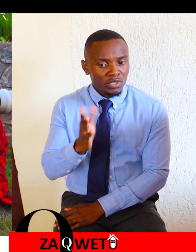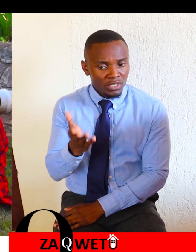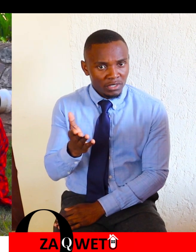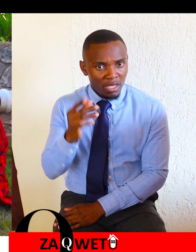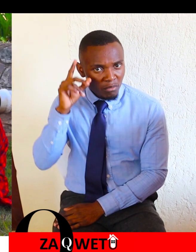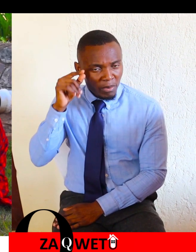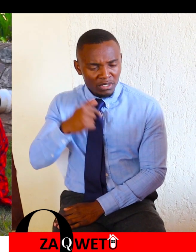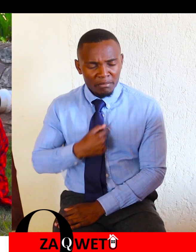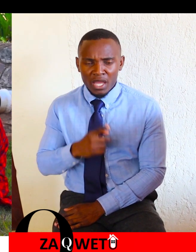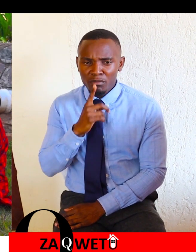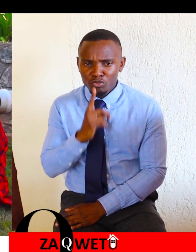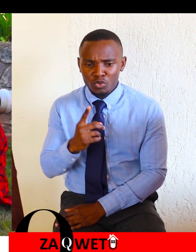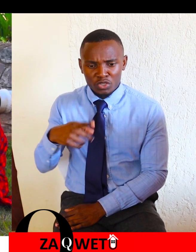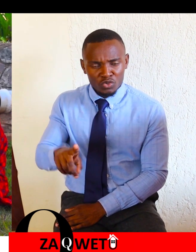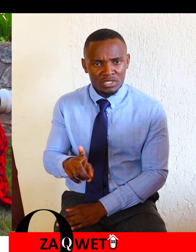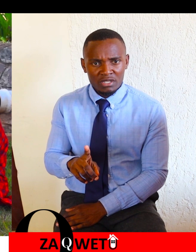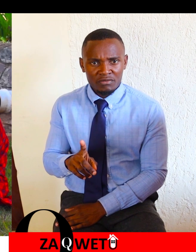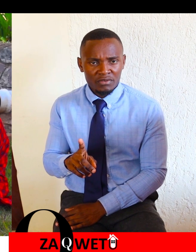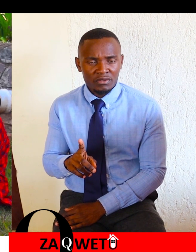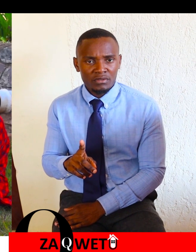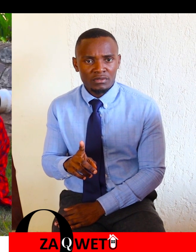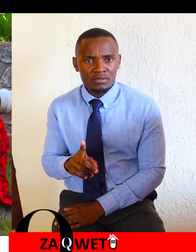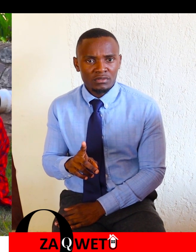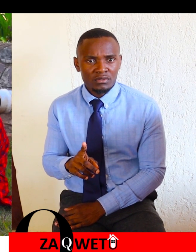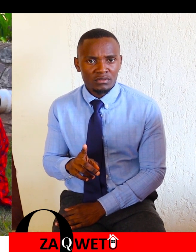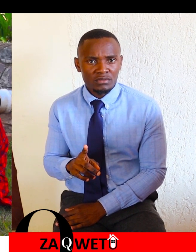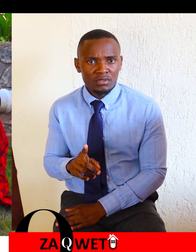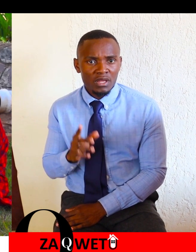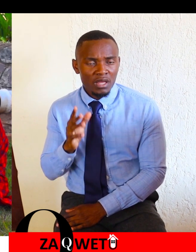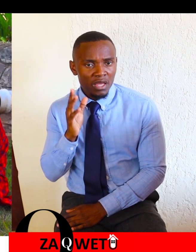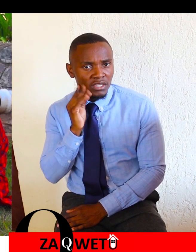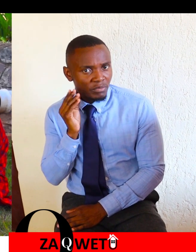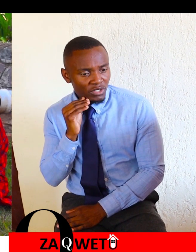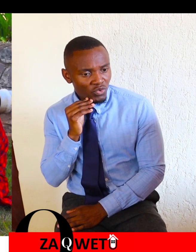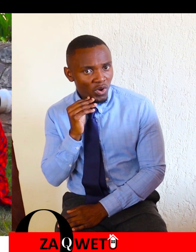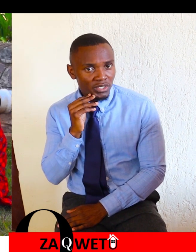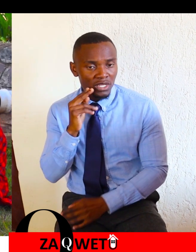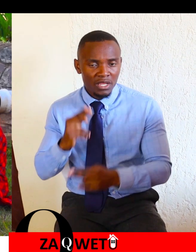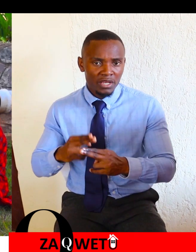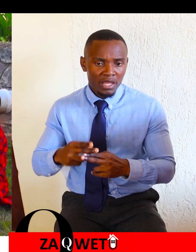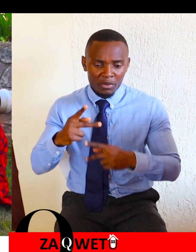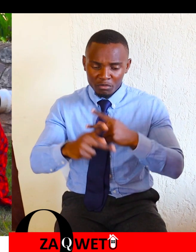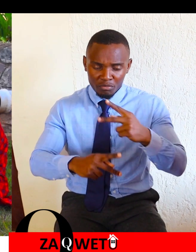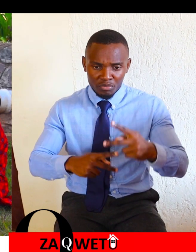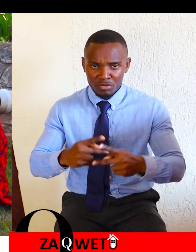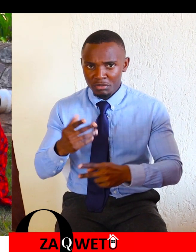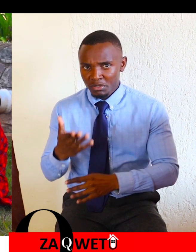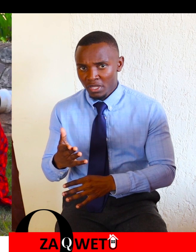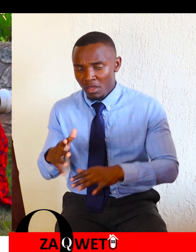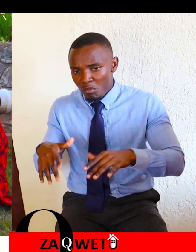culture Mombasa, I'm pretty sure that ume undergo like the naming process in